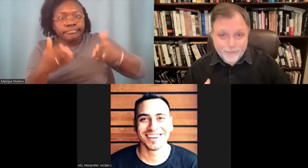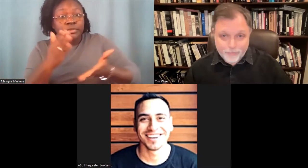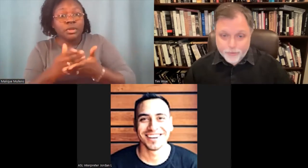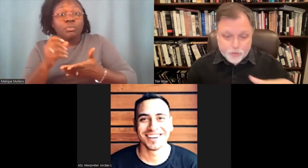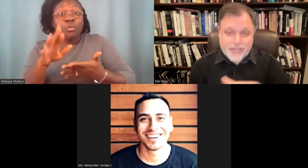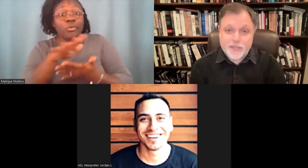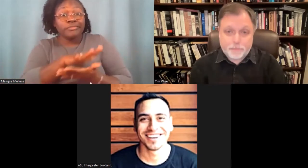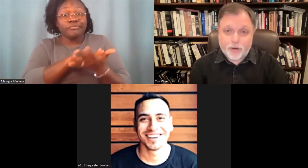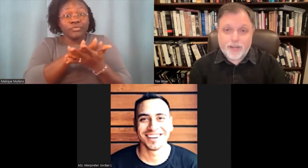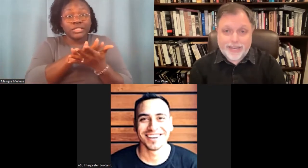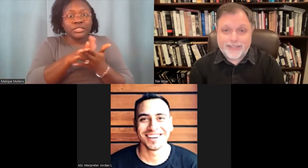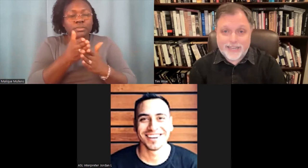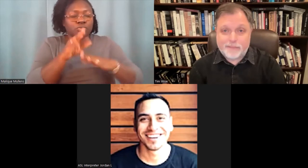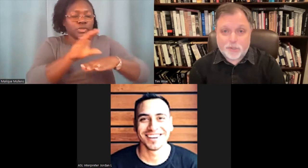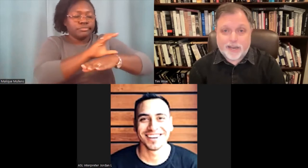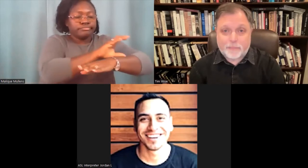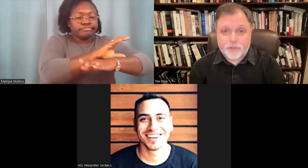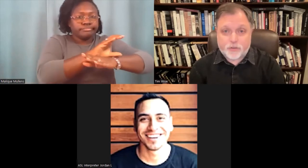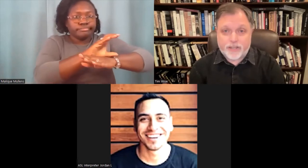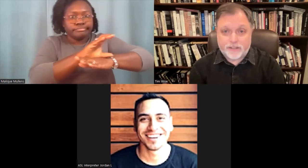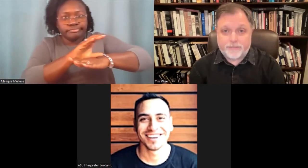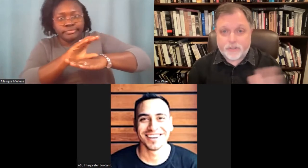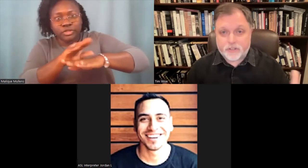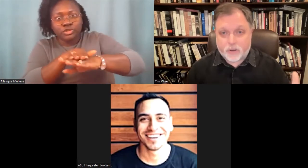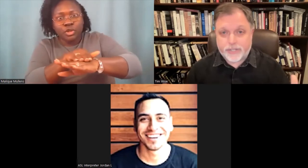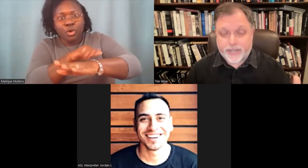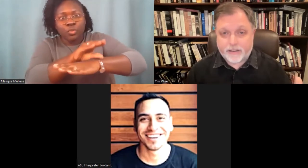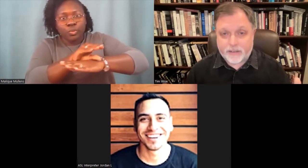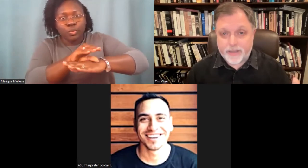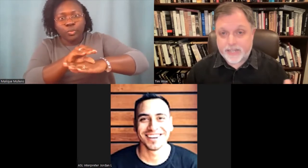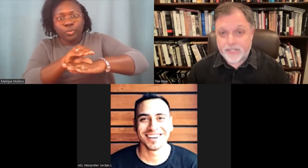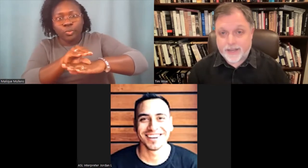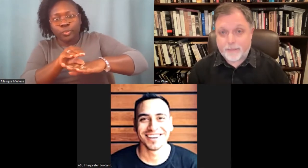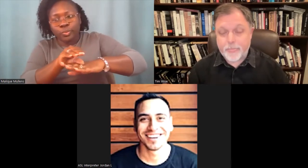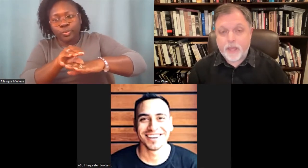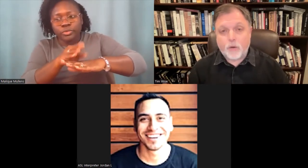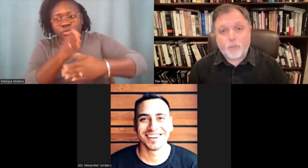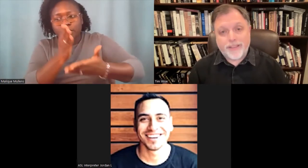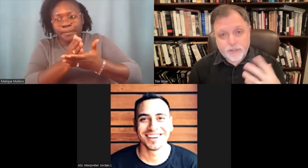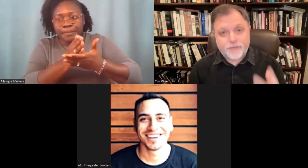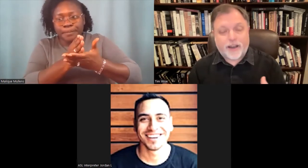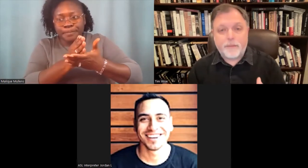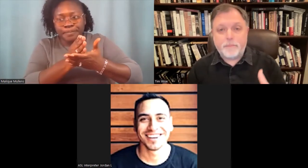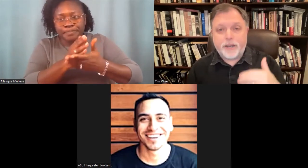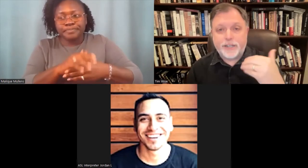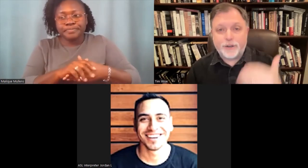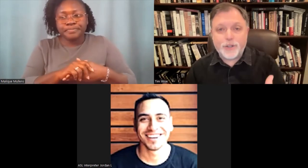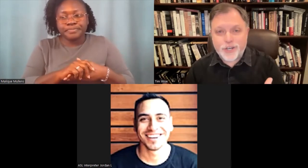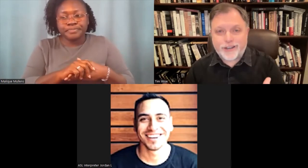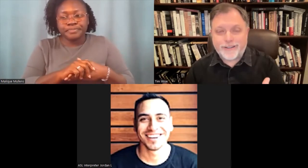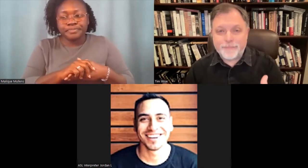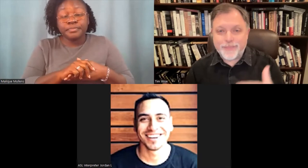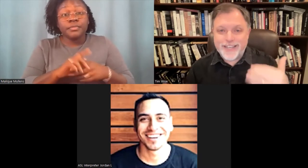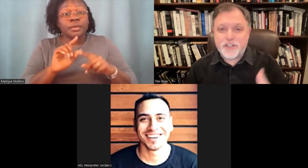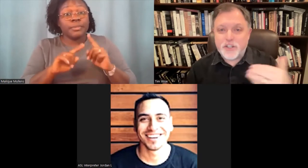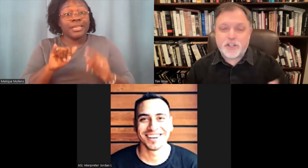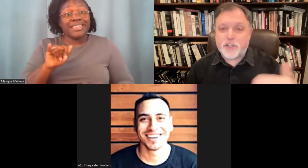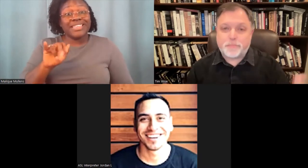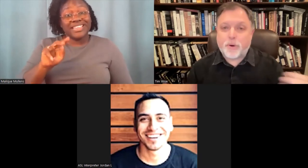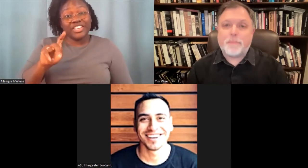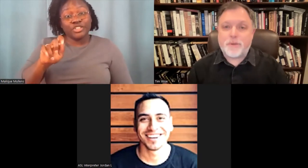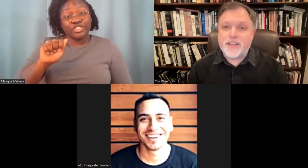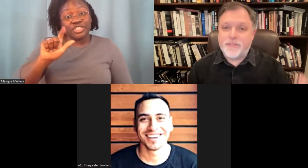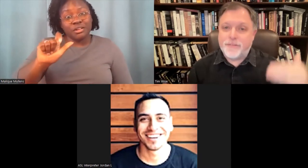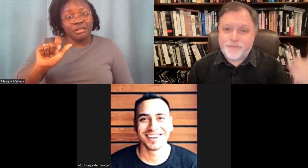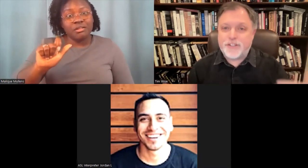friction between the book and the tabletop is great enough to slow it down and make it stop. Well, that's fine. But inertia isn't just